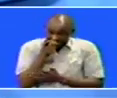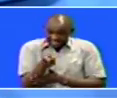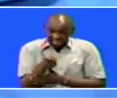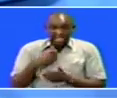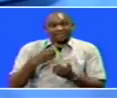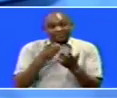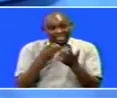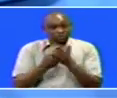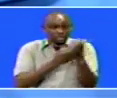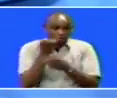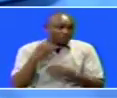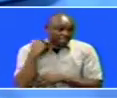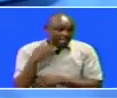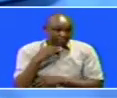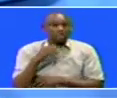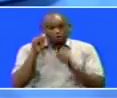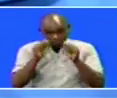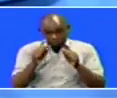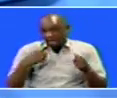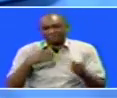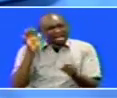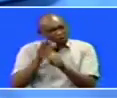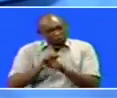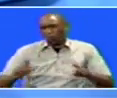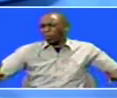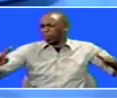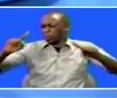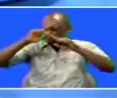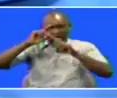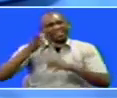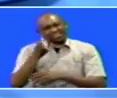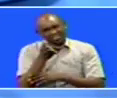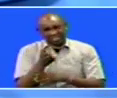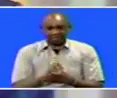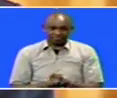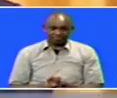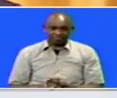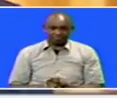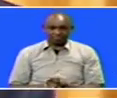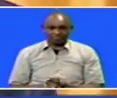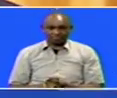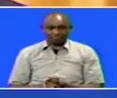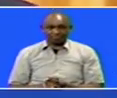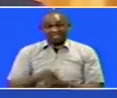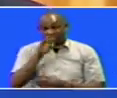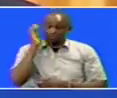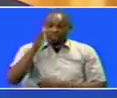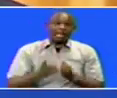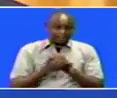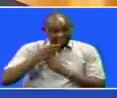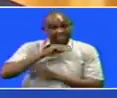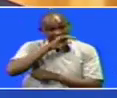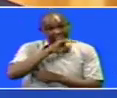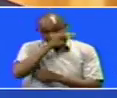and economic crimes, which have piled up at the High Court's Commercial Division. This will help us in the Central